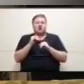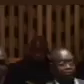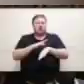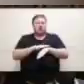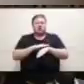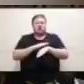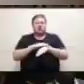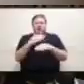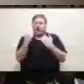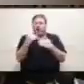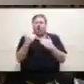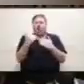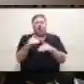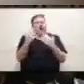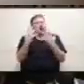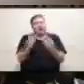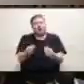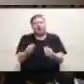times.